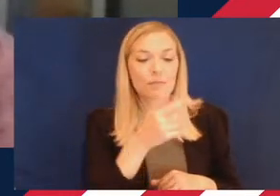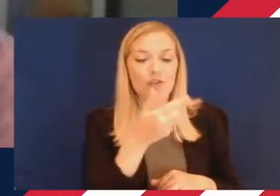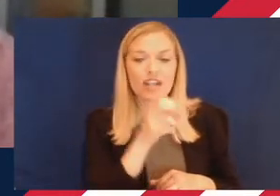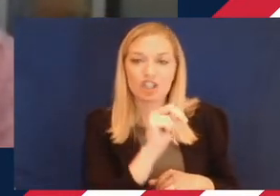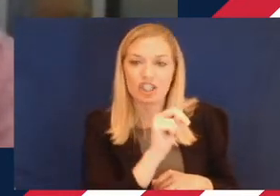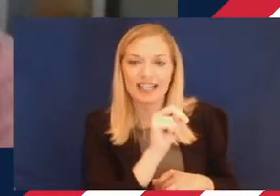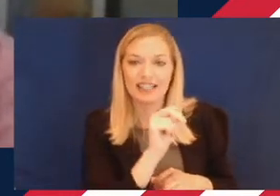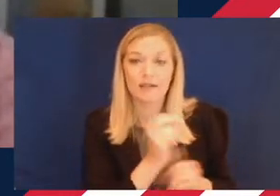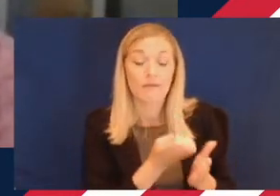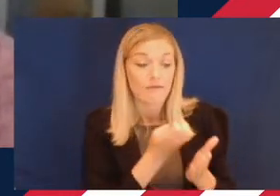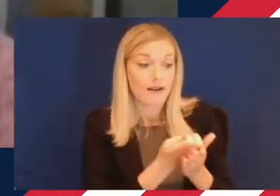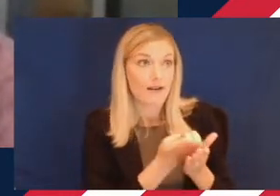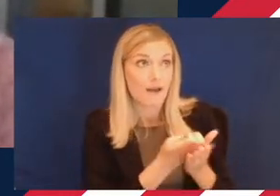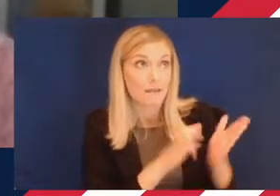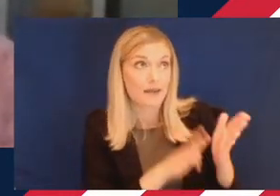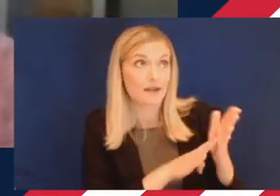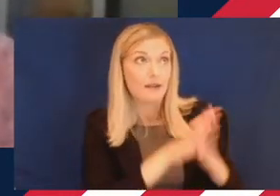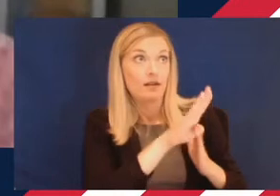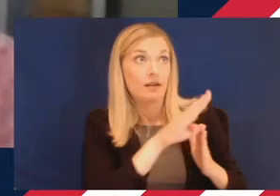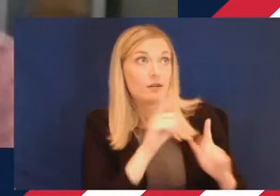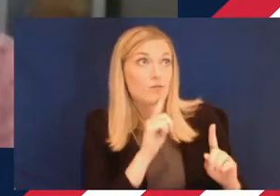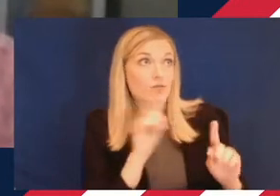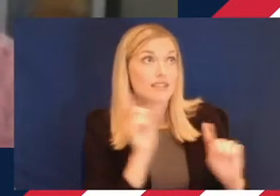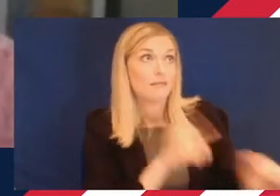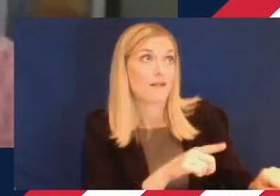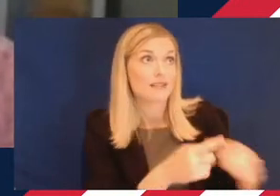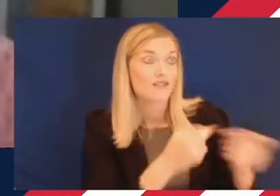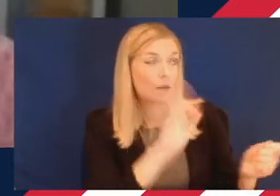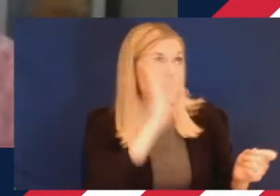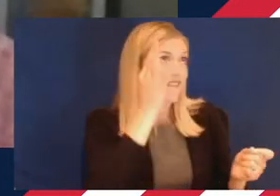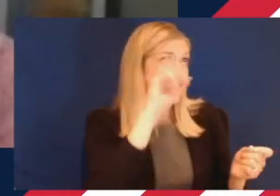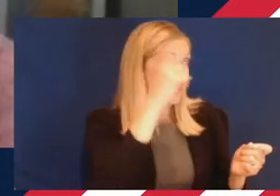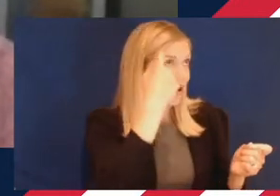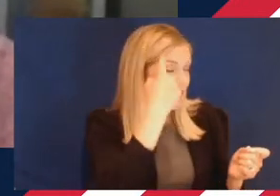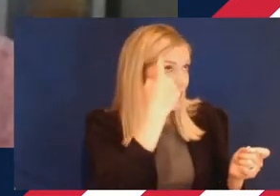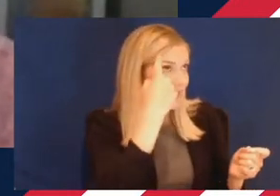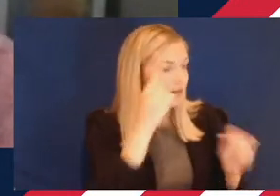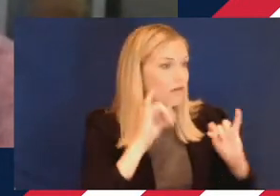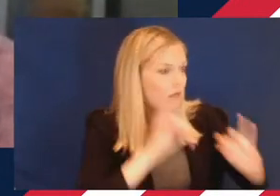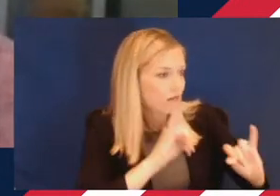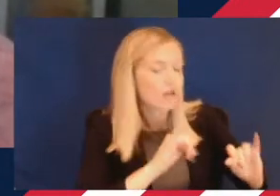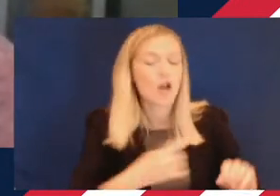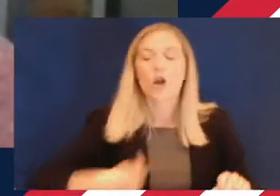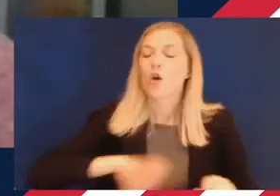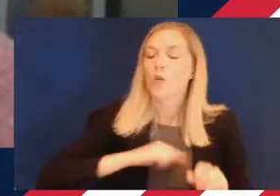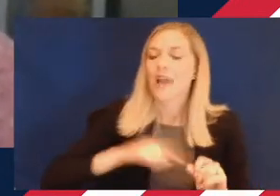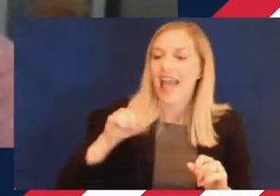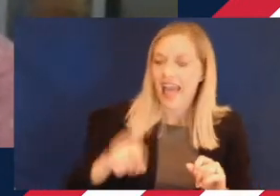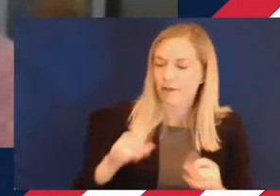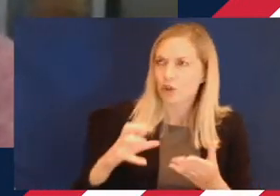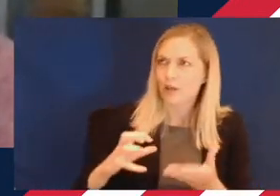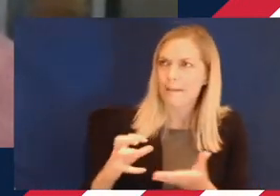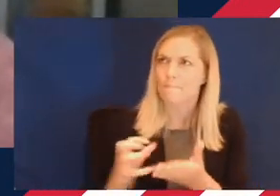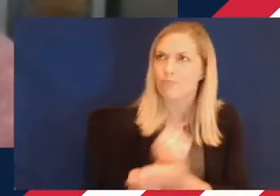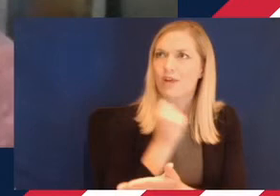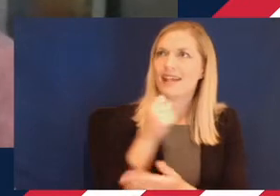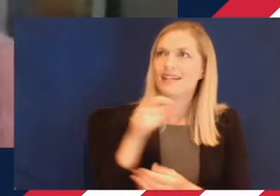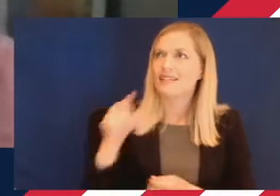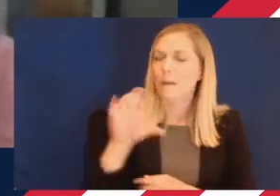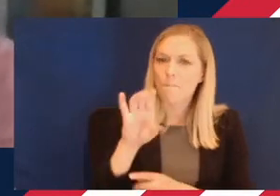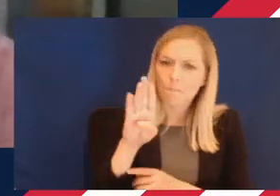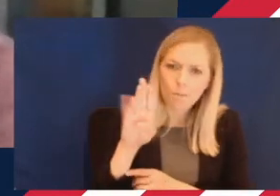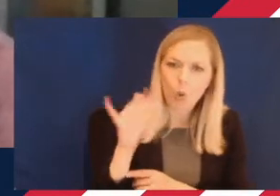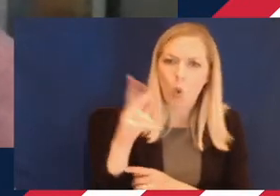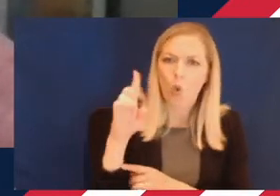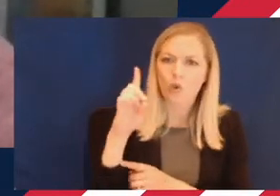to a different plague, we need to embrace the bold innovations that are certain to arise. To begin with, we need to